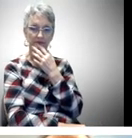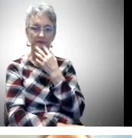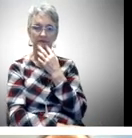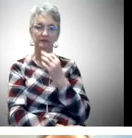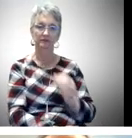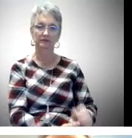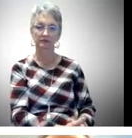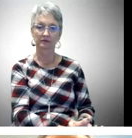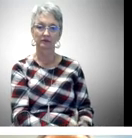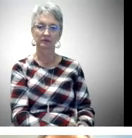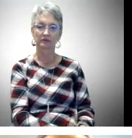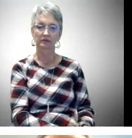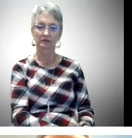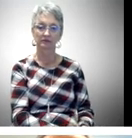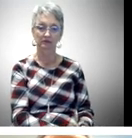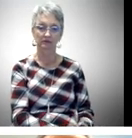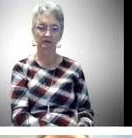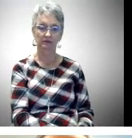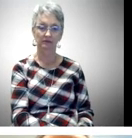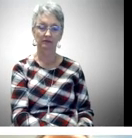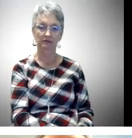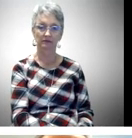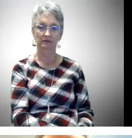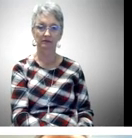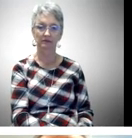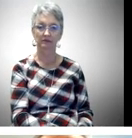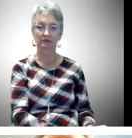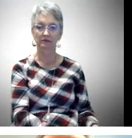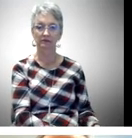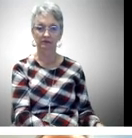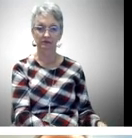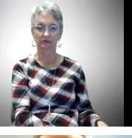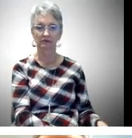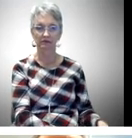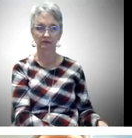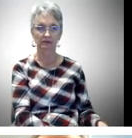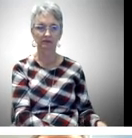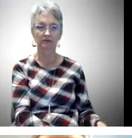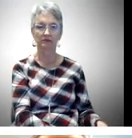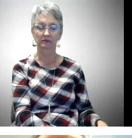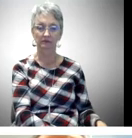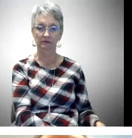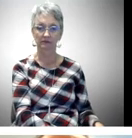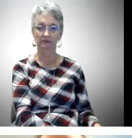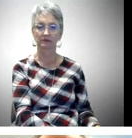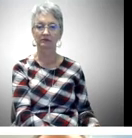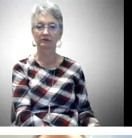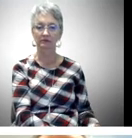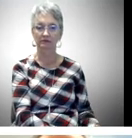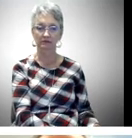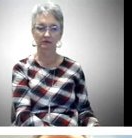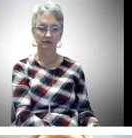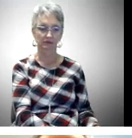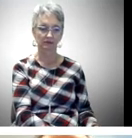then it also talks about people relying on the agreement. So you can rely on both an original or a copy of the